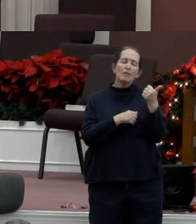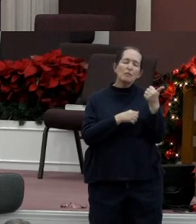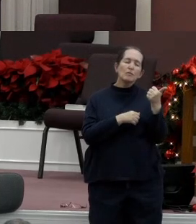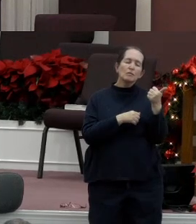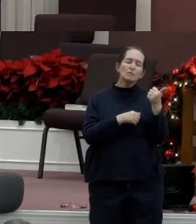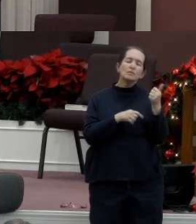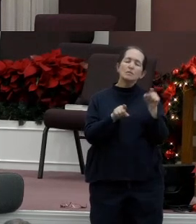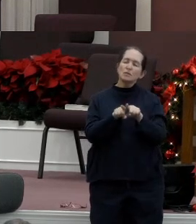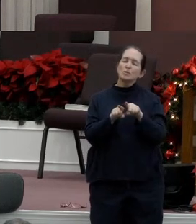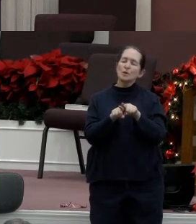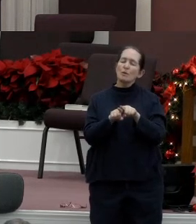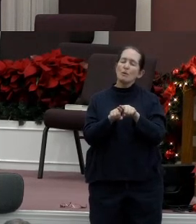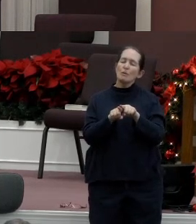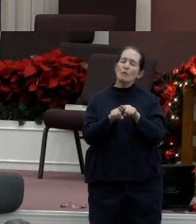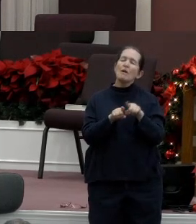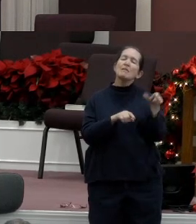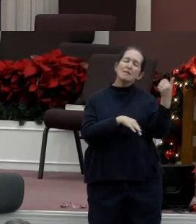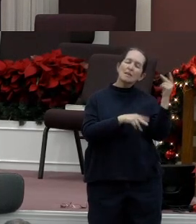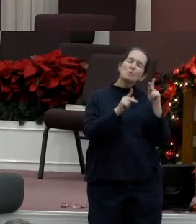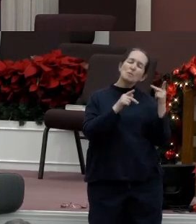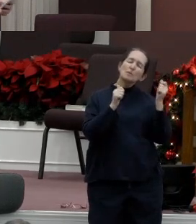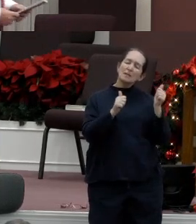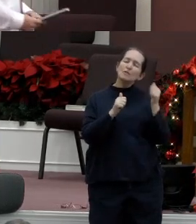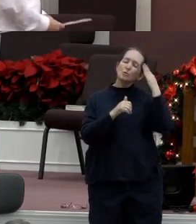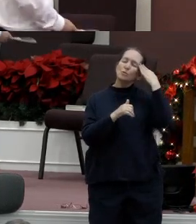they too might know you,